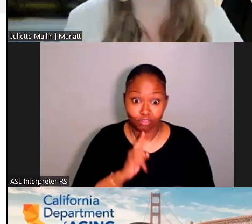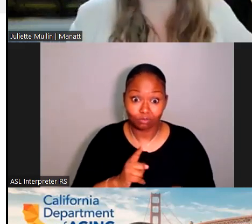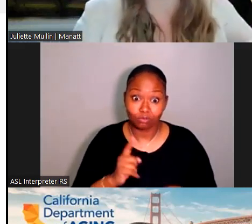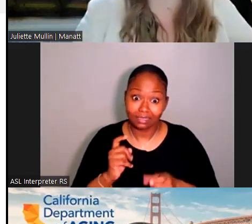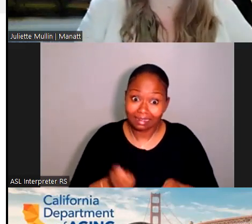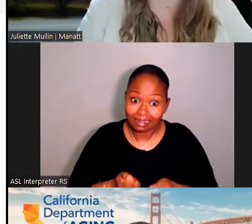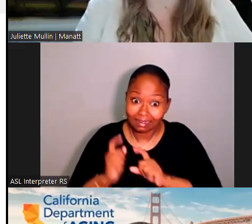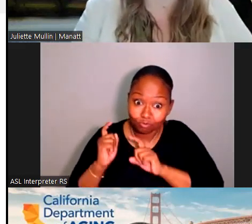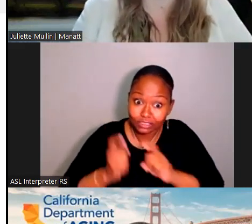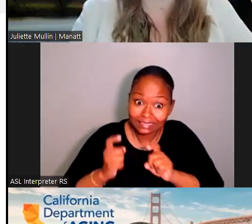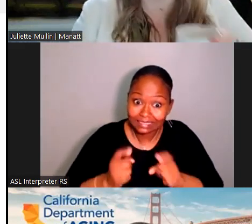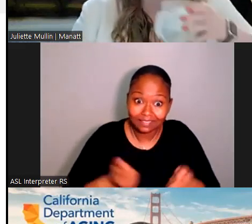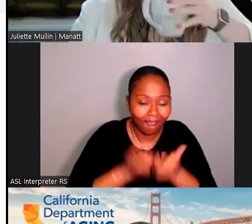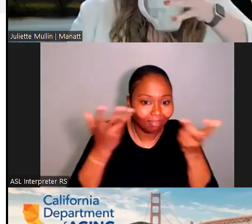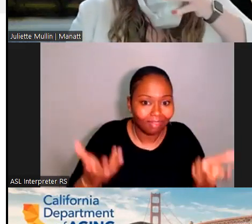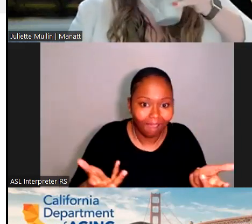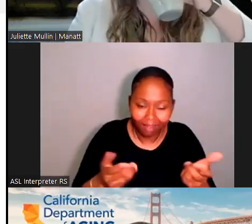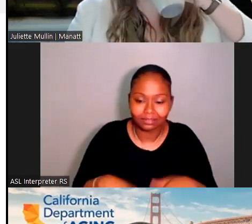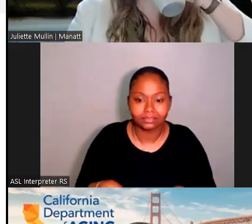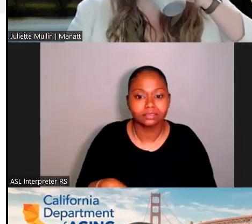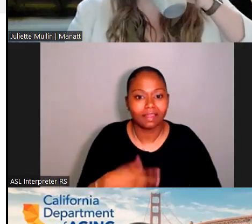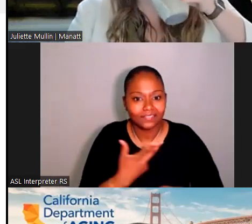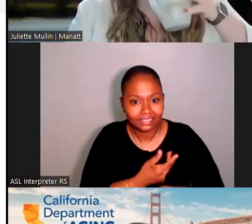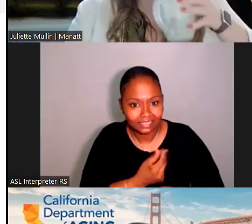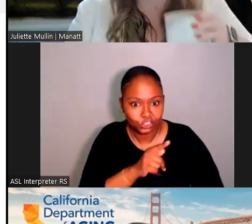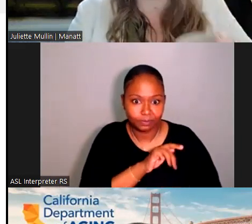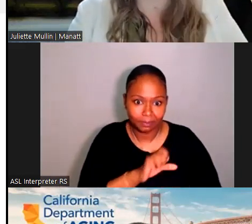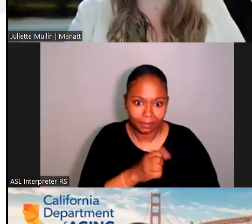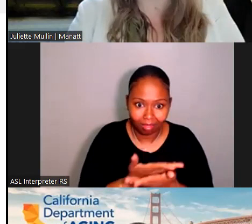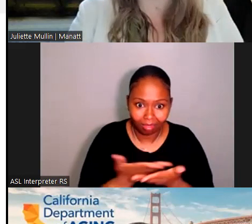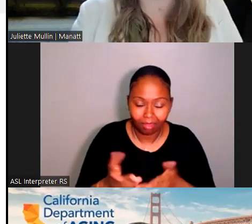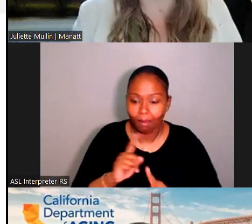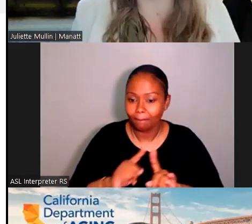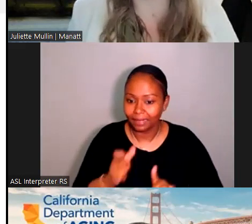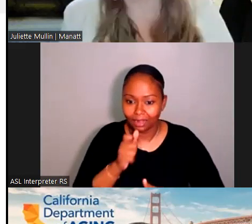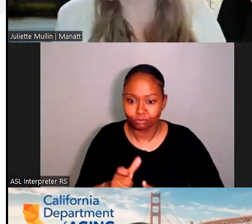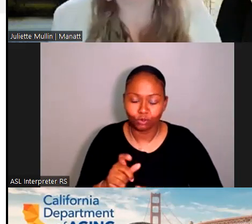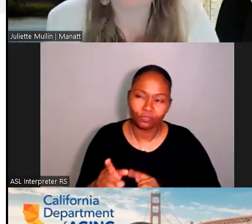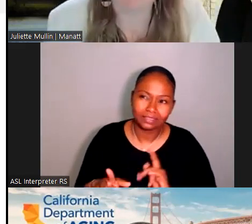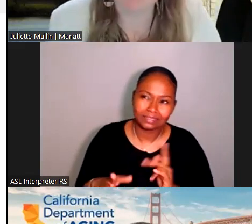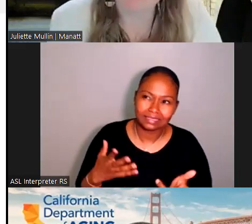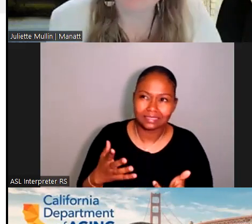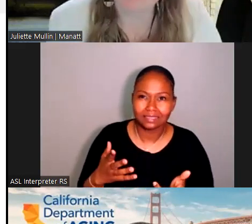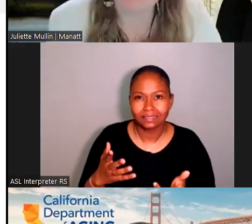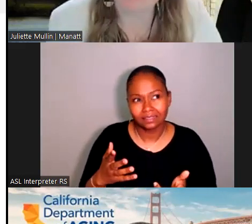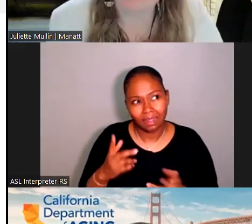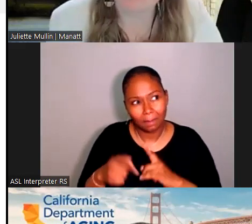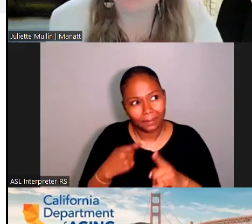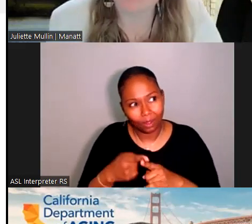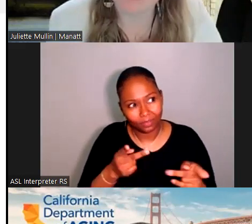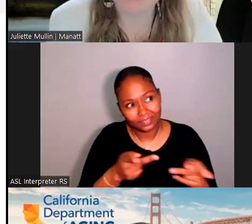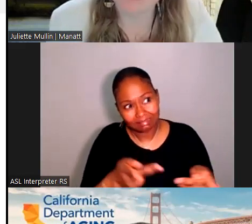and vaccinations, and I don't know if it's a question of it becoming like a facility responsibility,